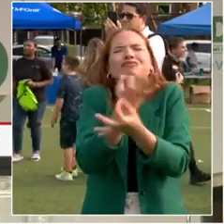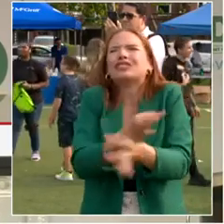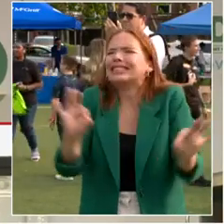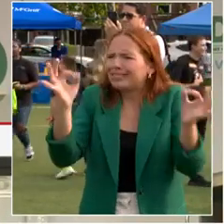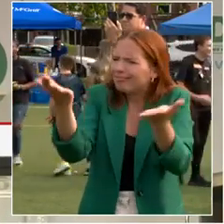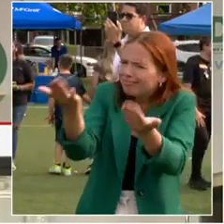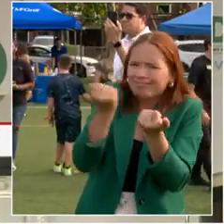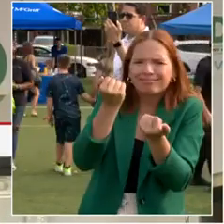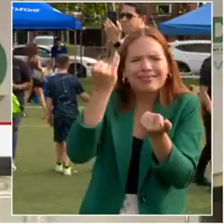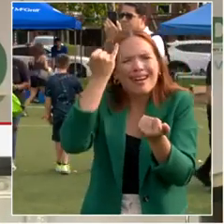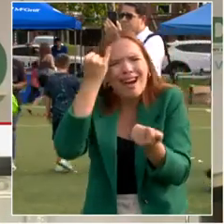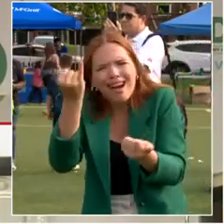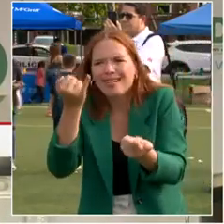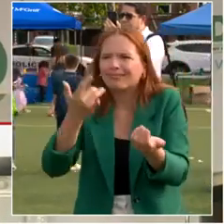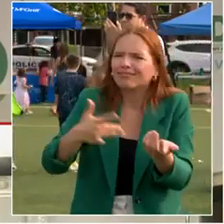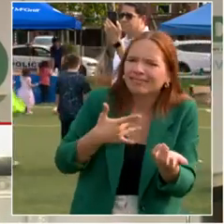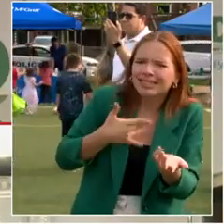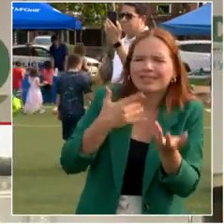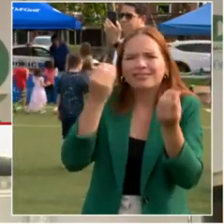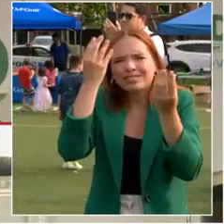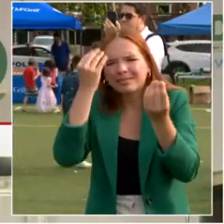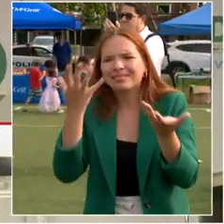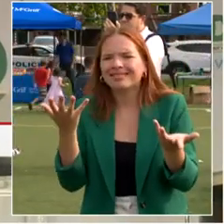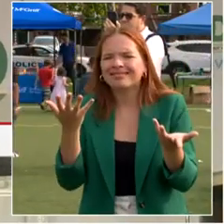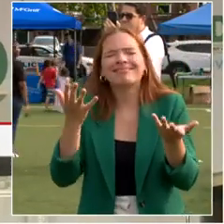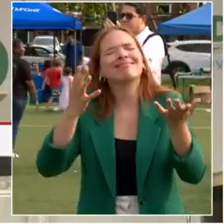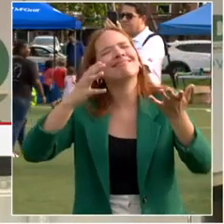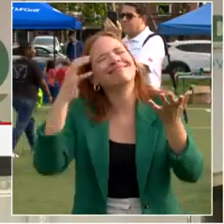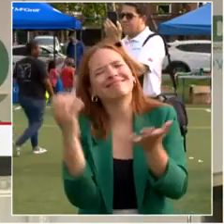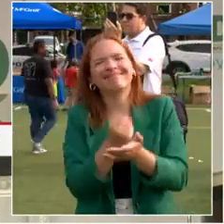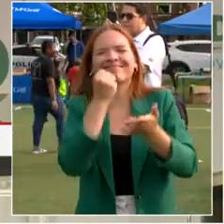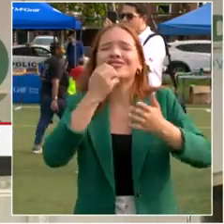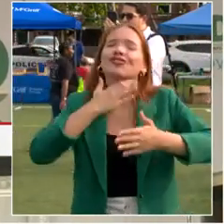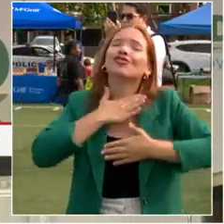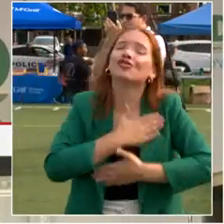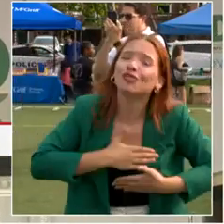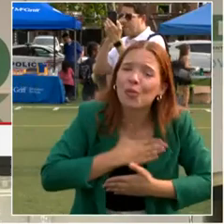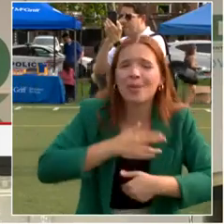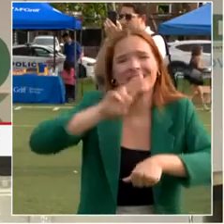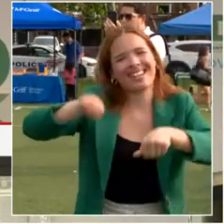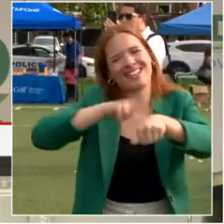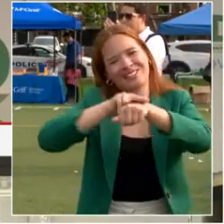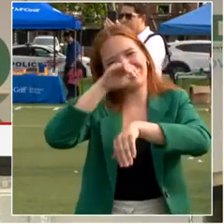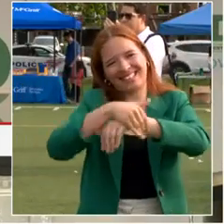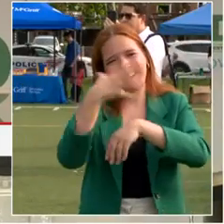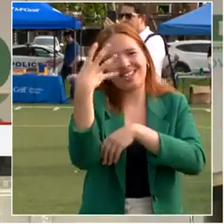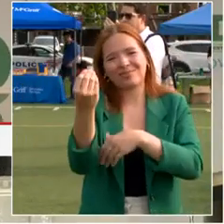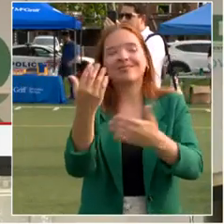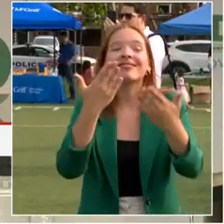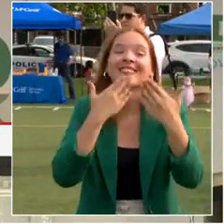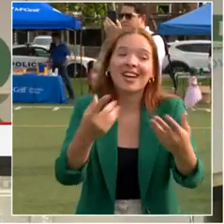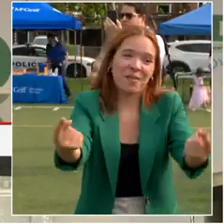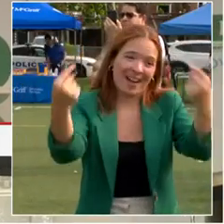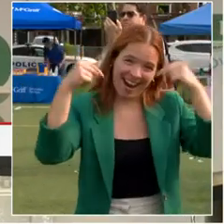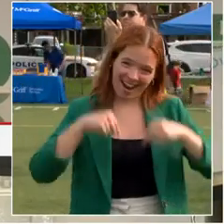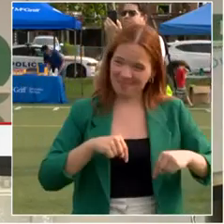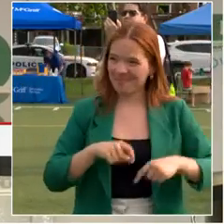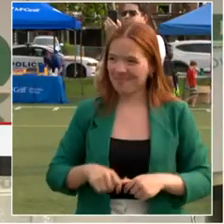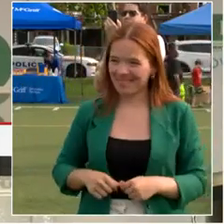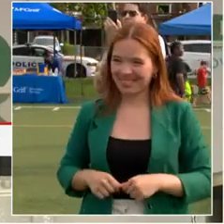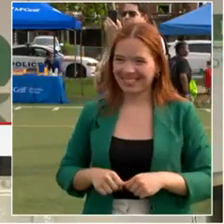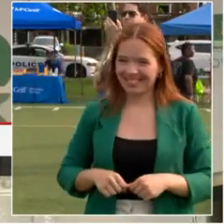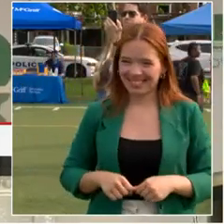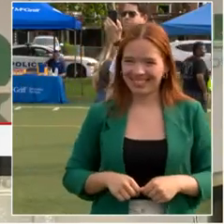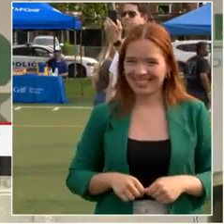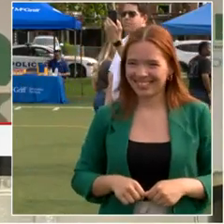Have a great night, everybody, and thank you for your continuing devotion, commitment, and dedication